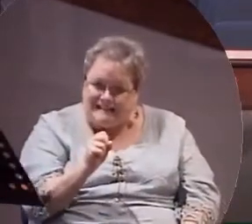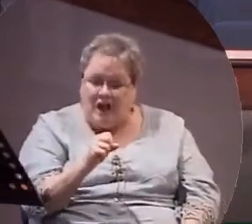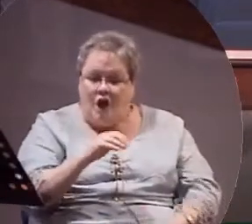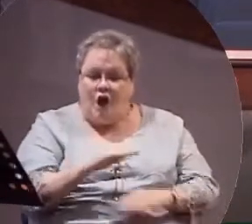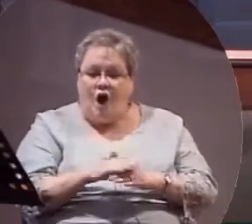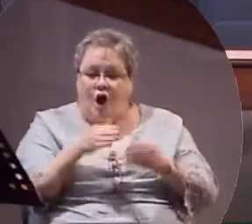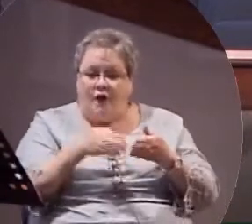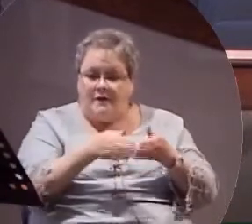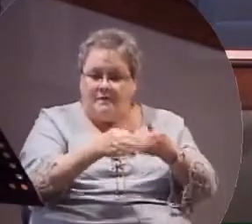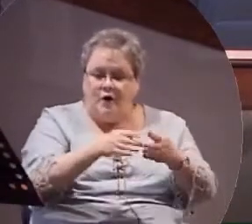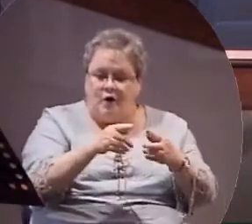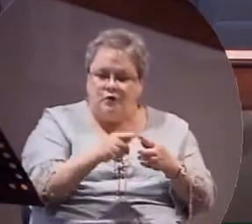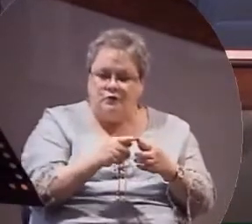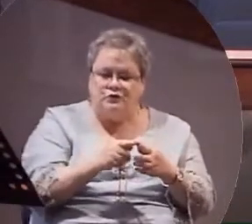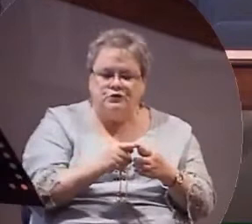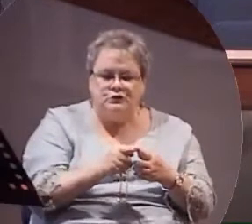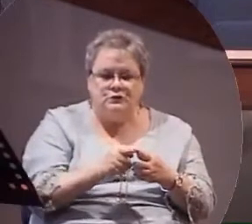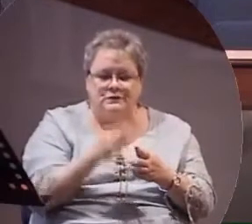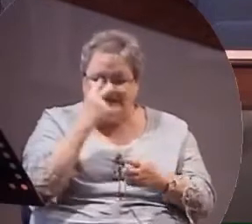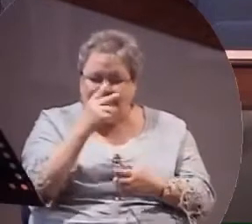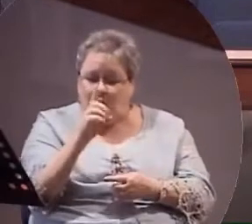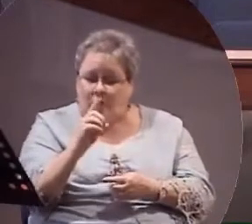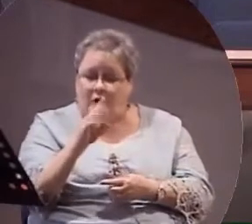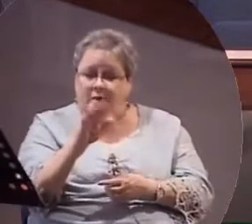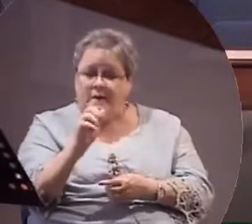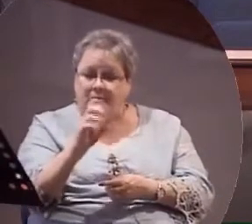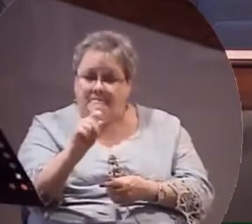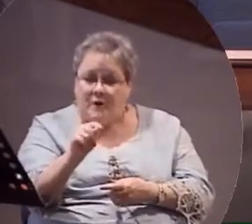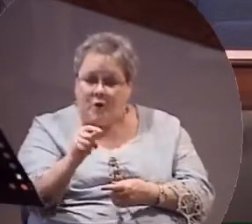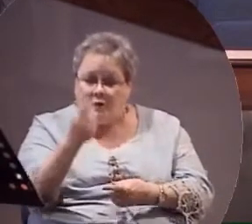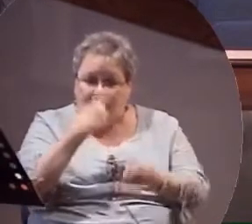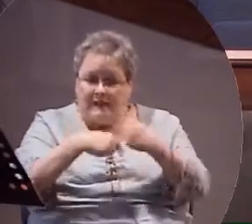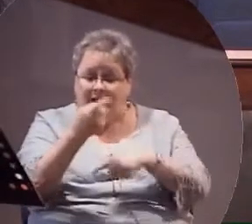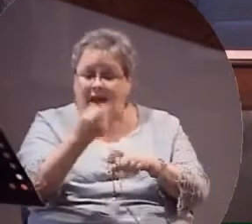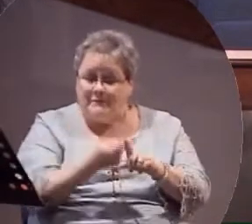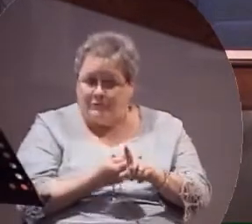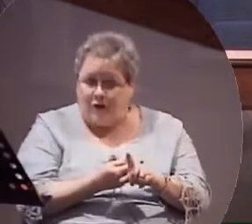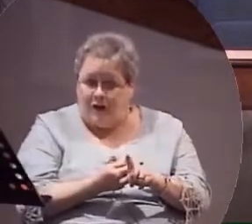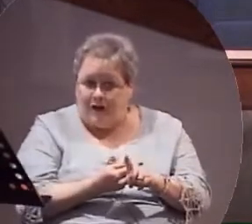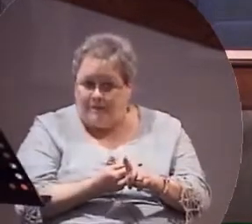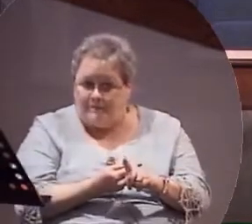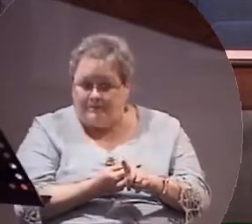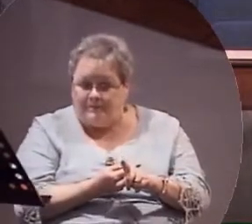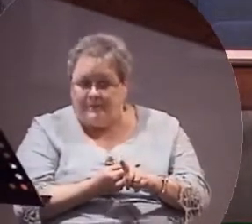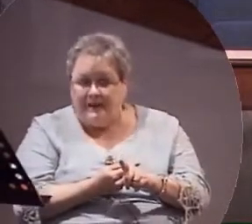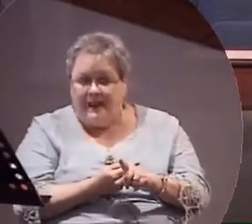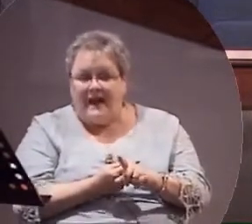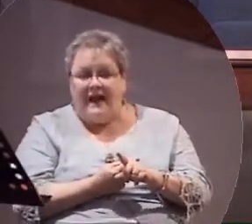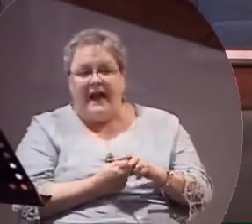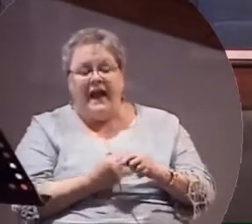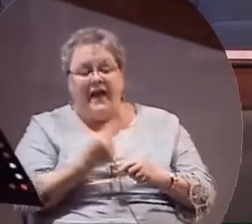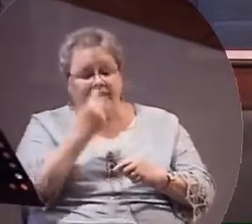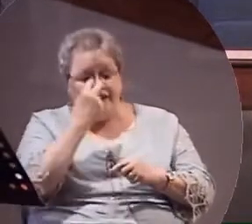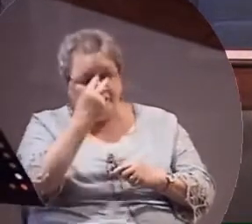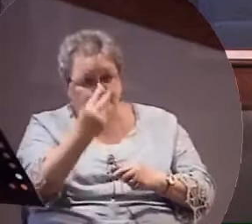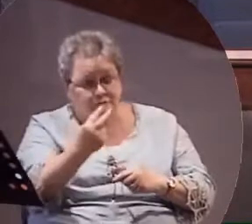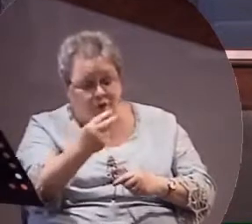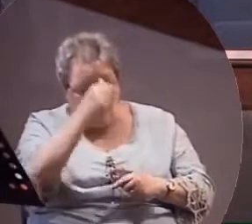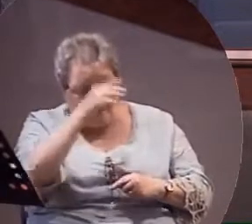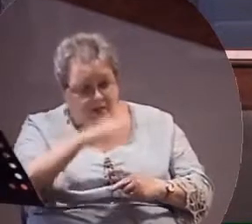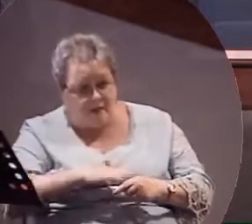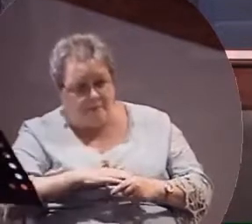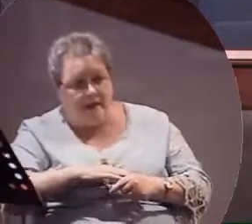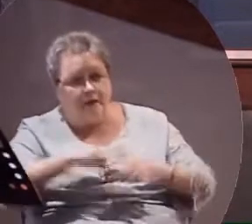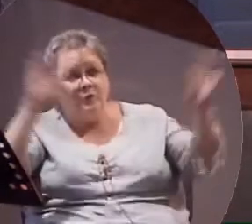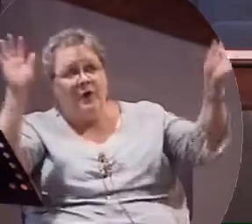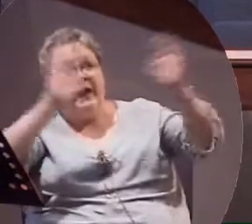of retrace where that boat had went. And guess what? When they got in that general vicinity, off in the distance, they saw that man out there waving